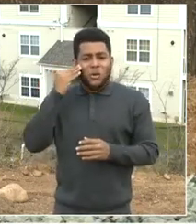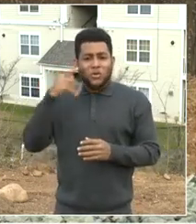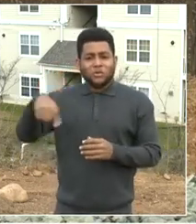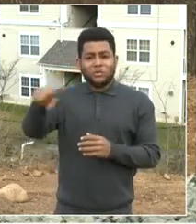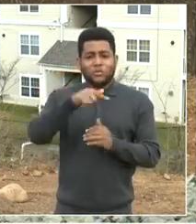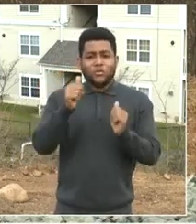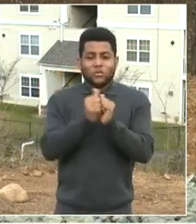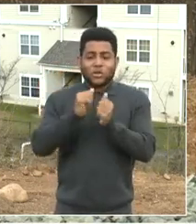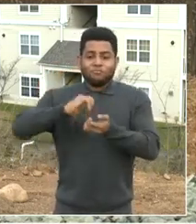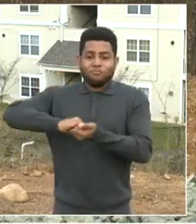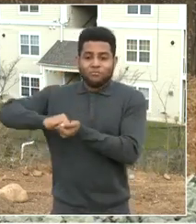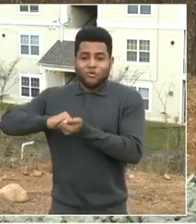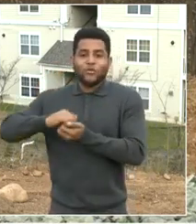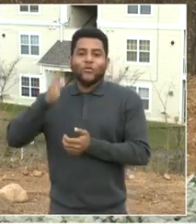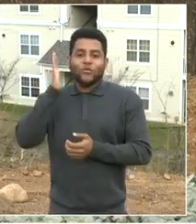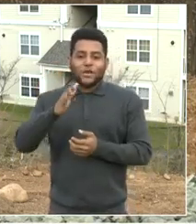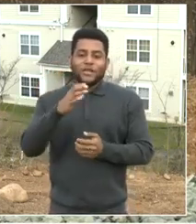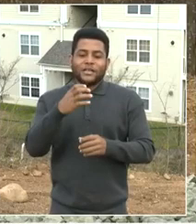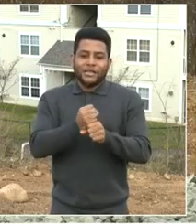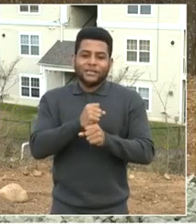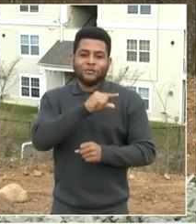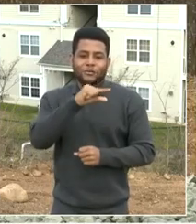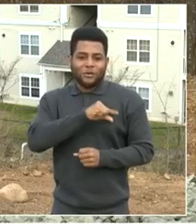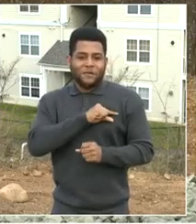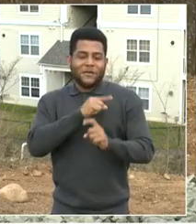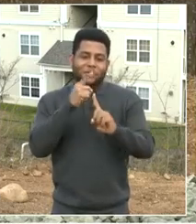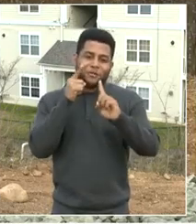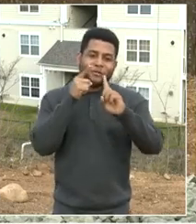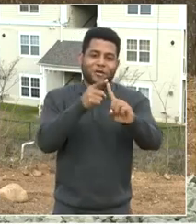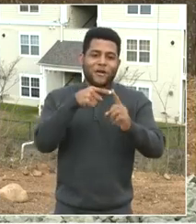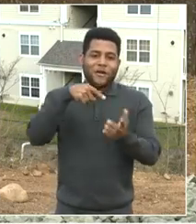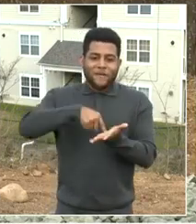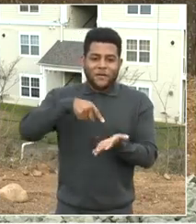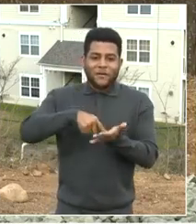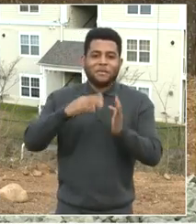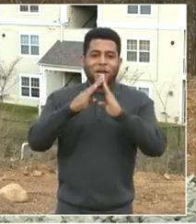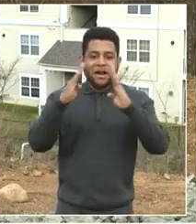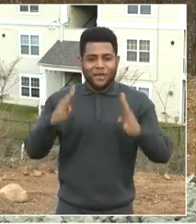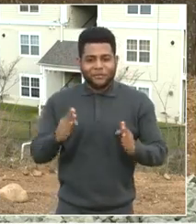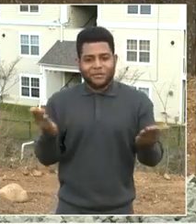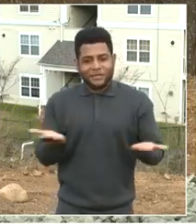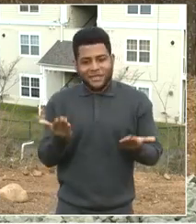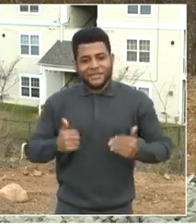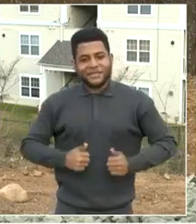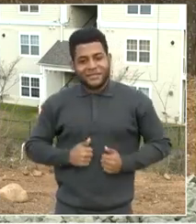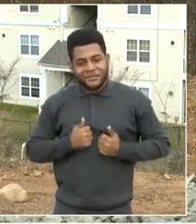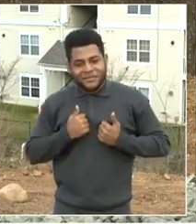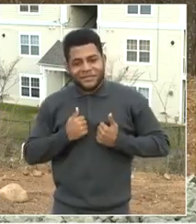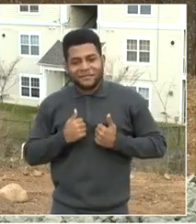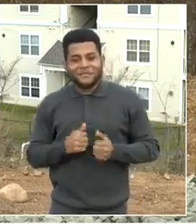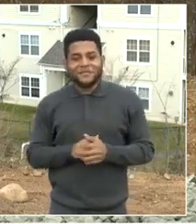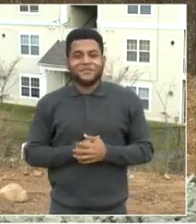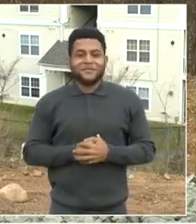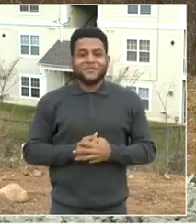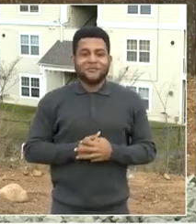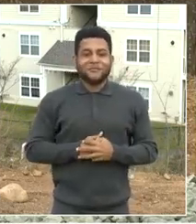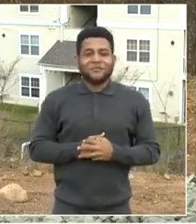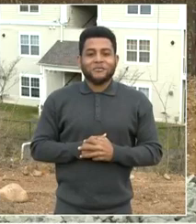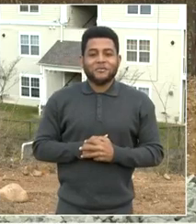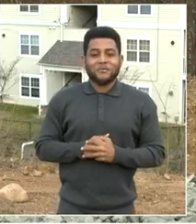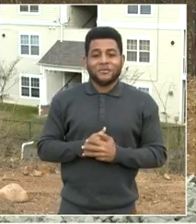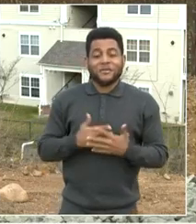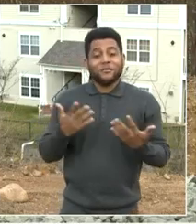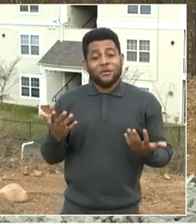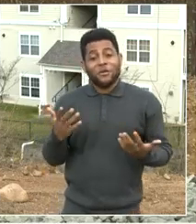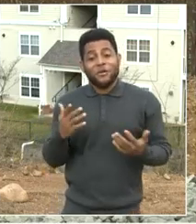committed to affordable housing and homeownership here in the District of Columbia for our residents. In that vein, it's great to be in Mayor